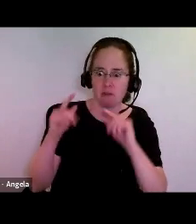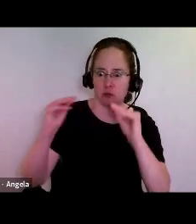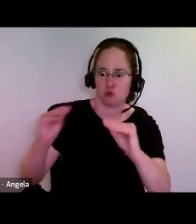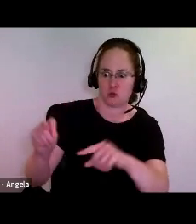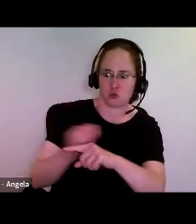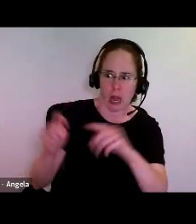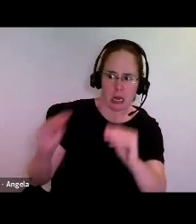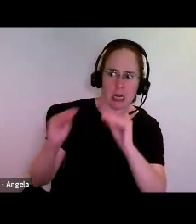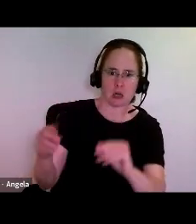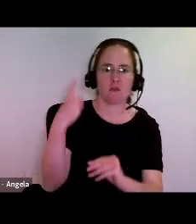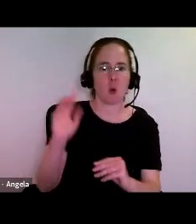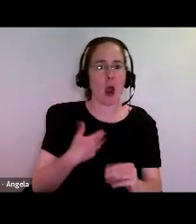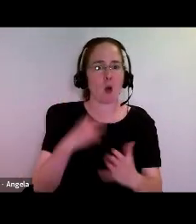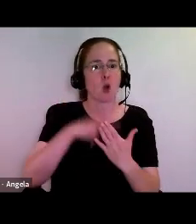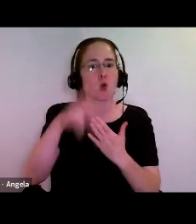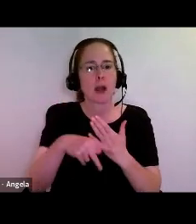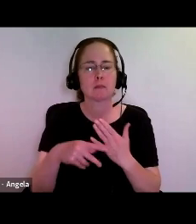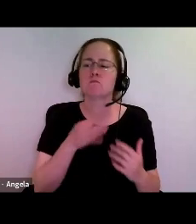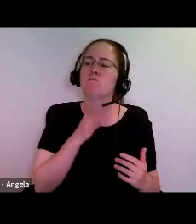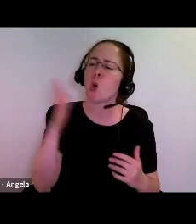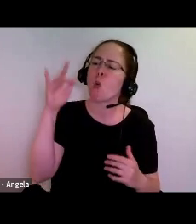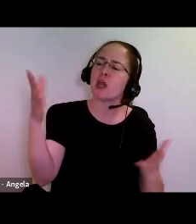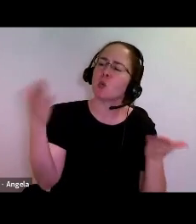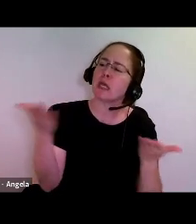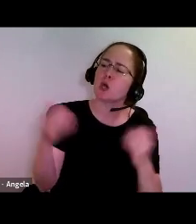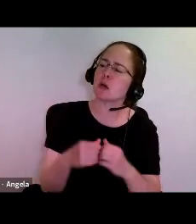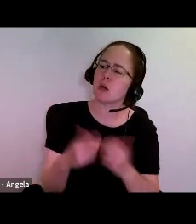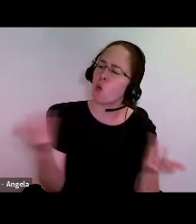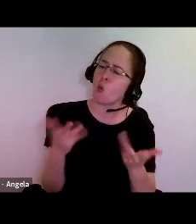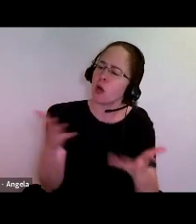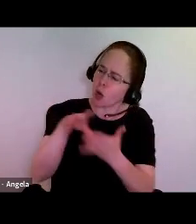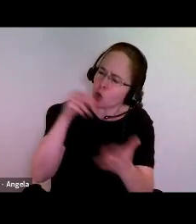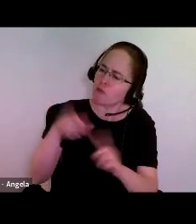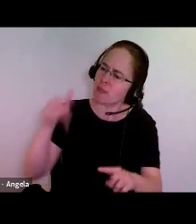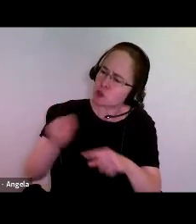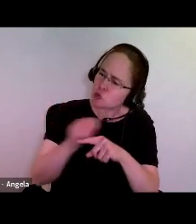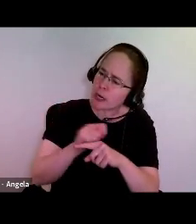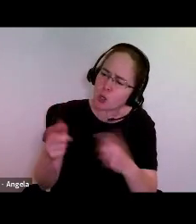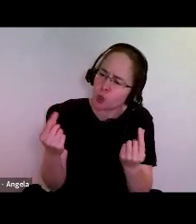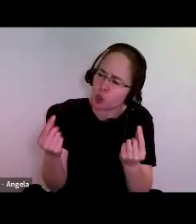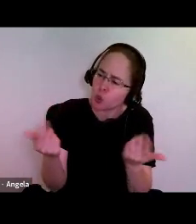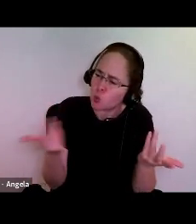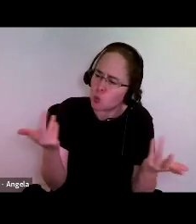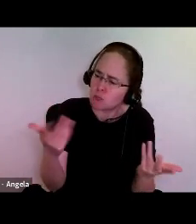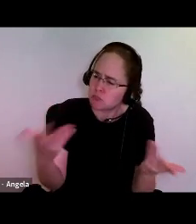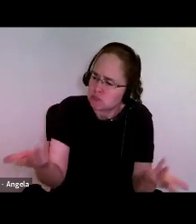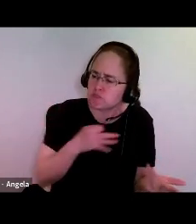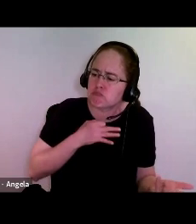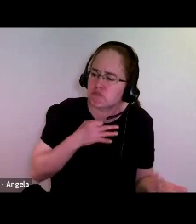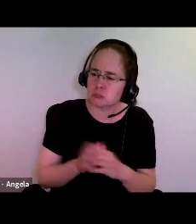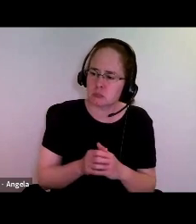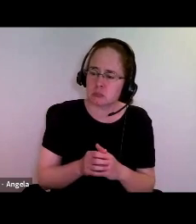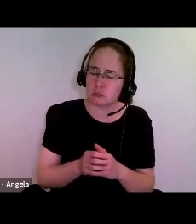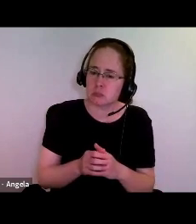our programs who we always ask, why are you here? What do you want to get out of this training? What do you want to do with it? And to